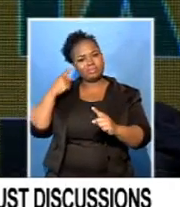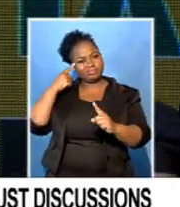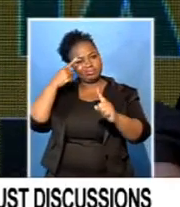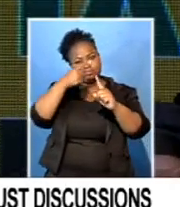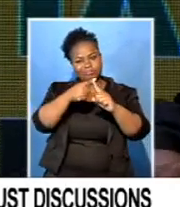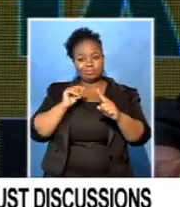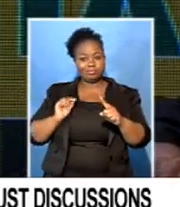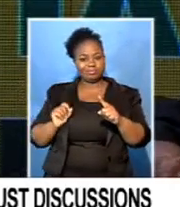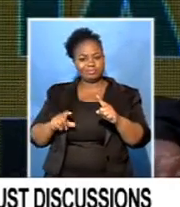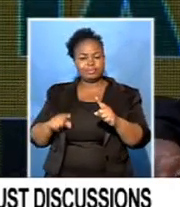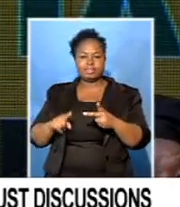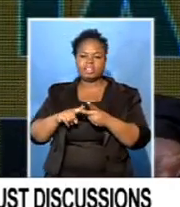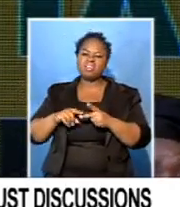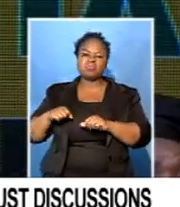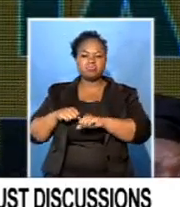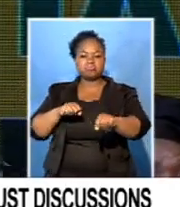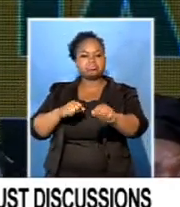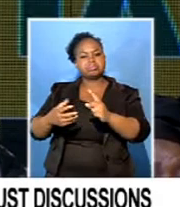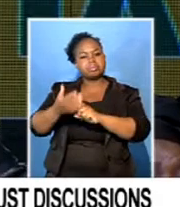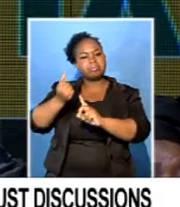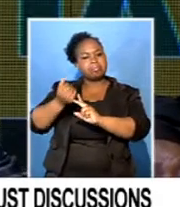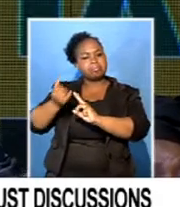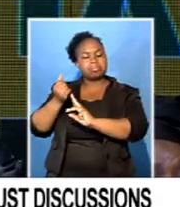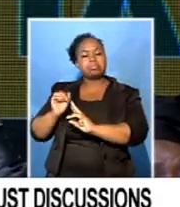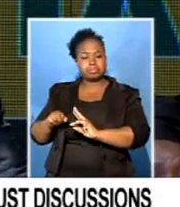this and the other strategic outcomes.